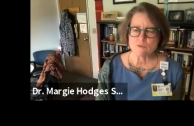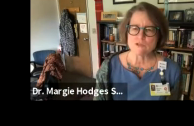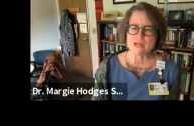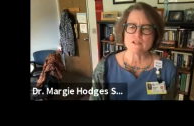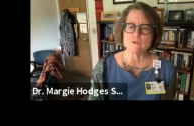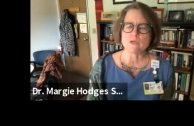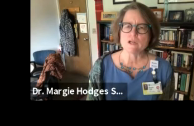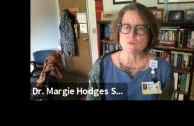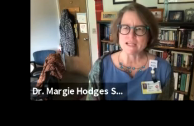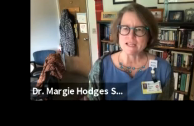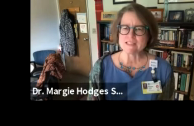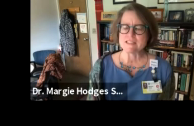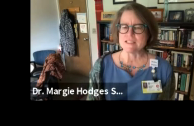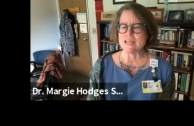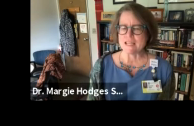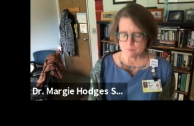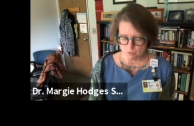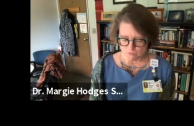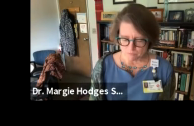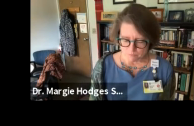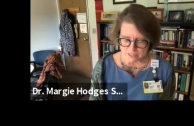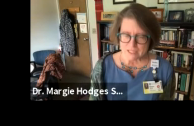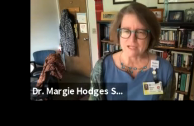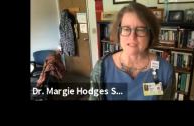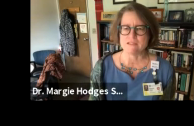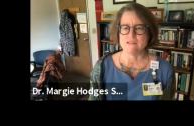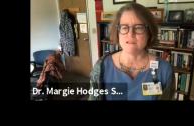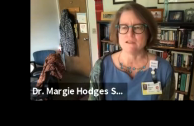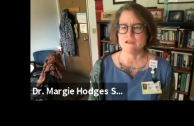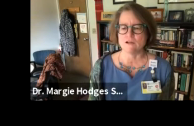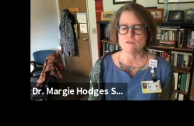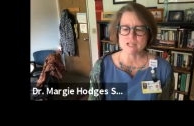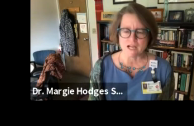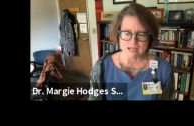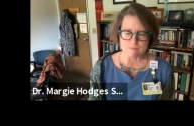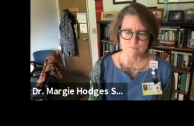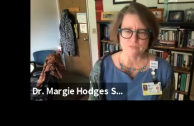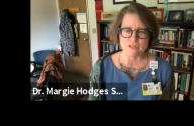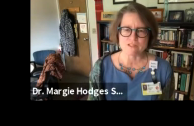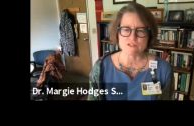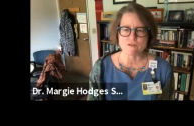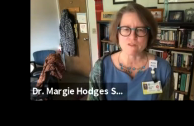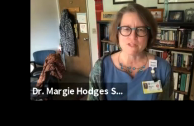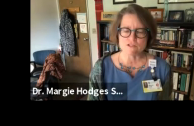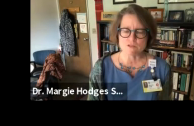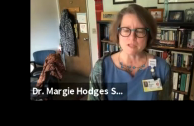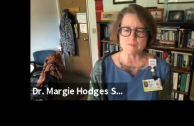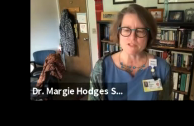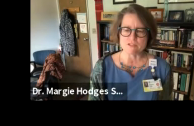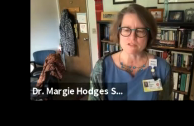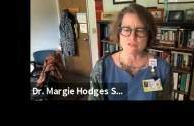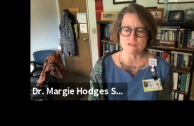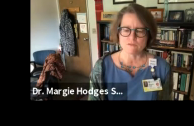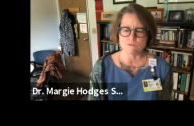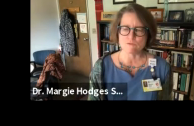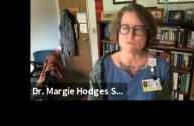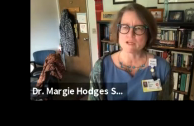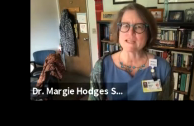that's not only are we connected today, but we've been connected over time. And so these are some